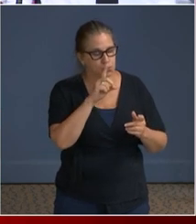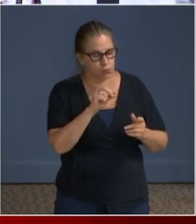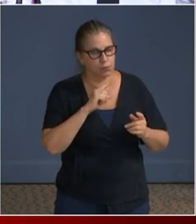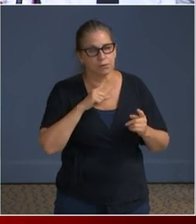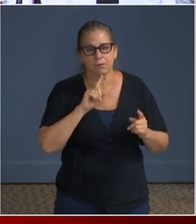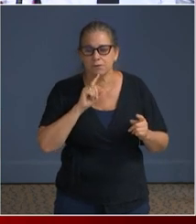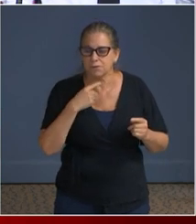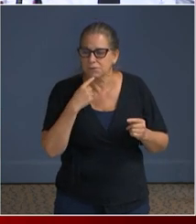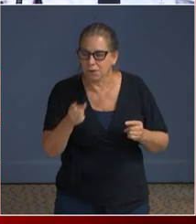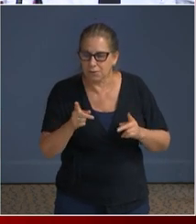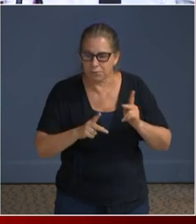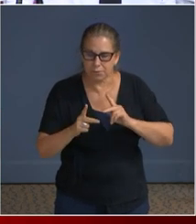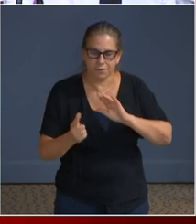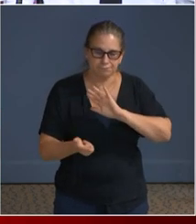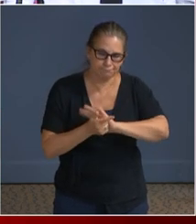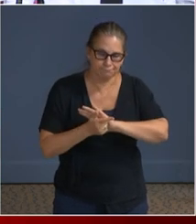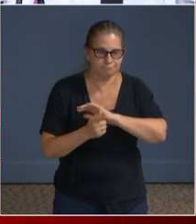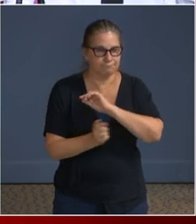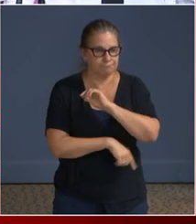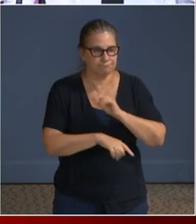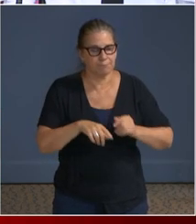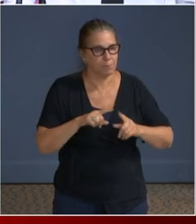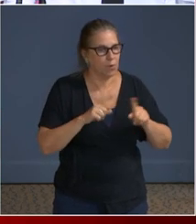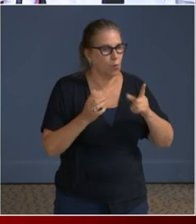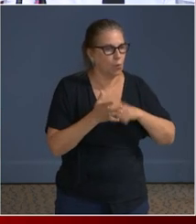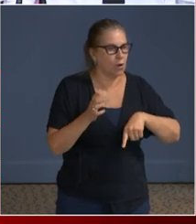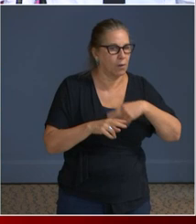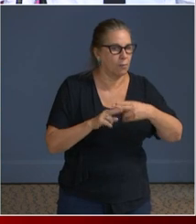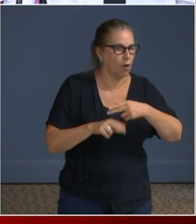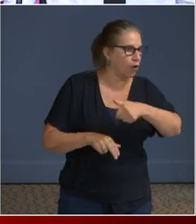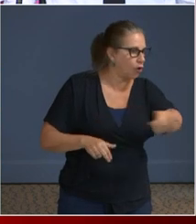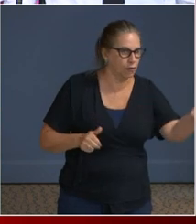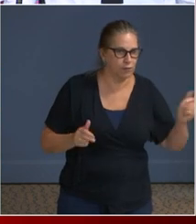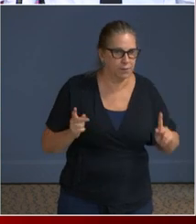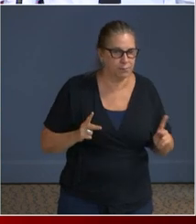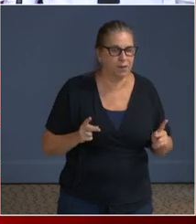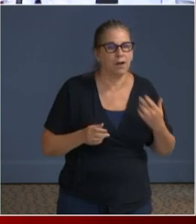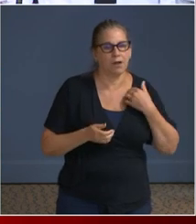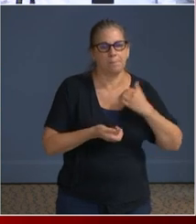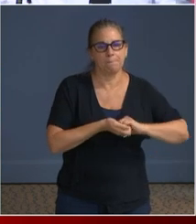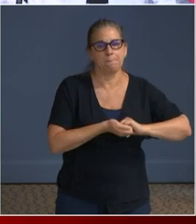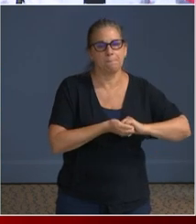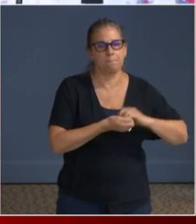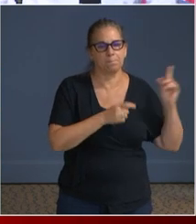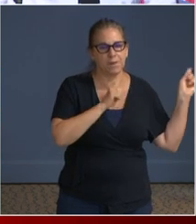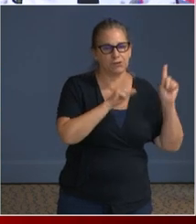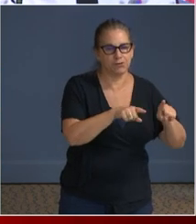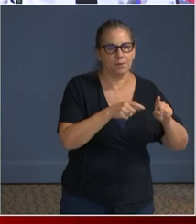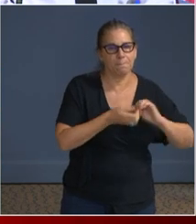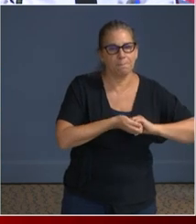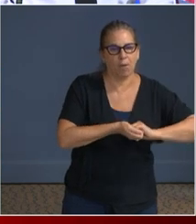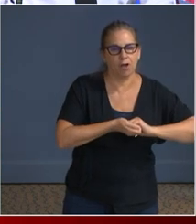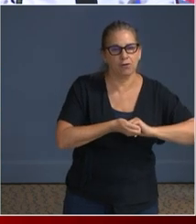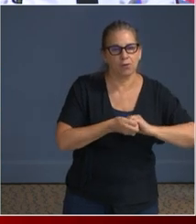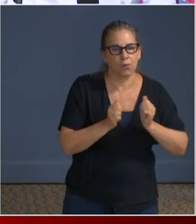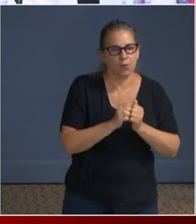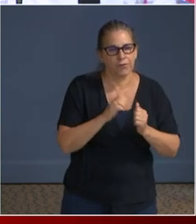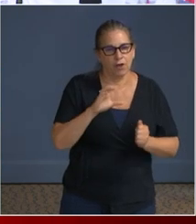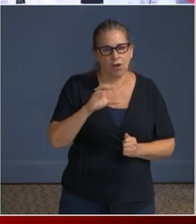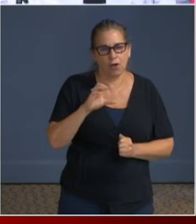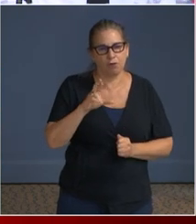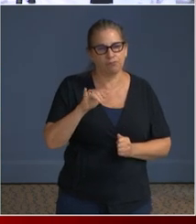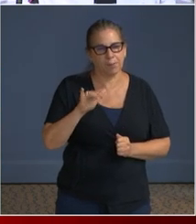street? We work very cooperatively with our criminal justice partners. I know that our criminal justice partners understand by